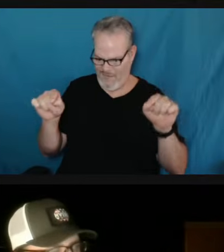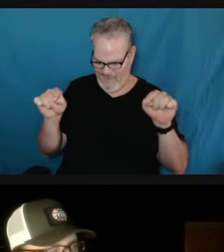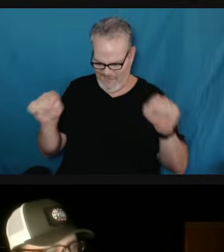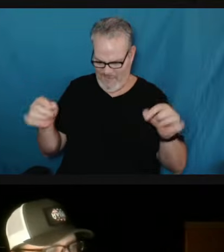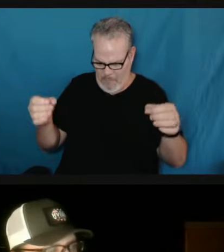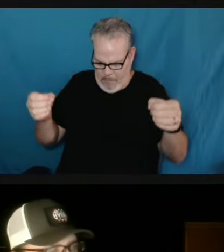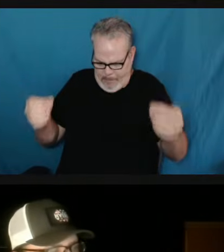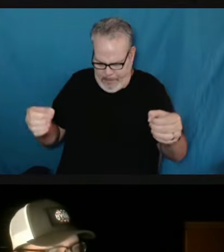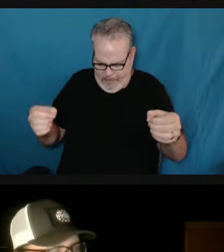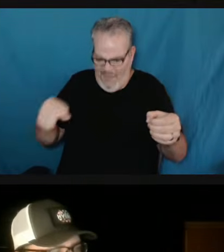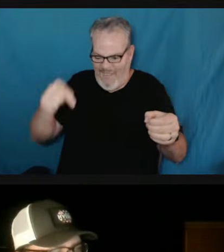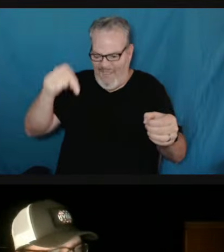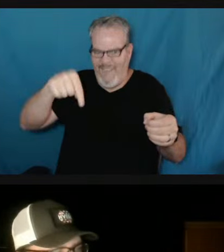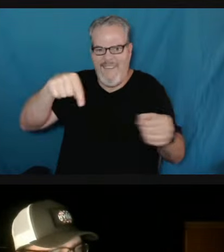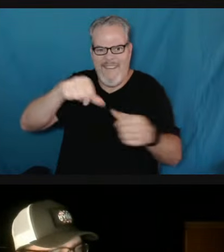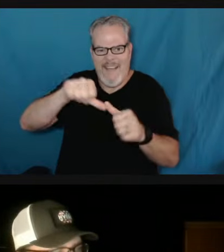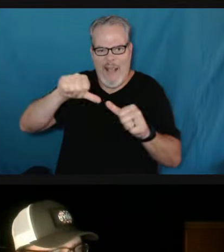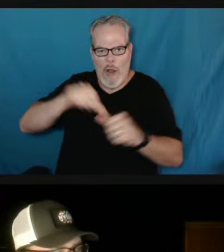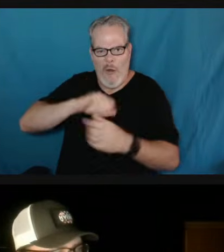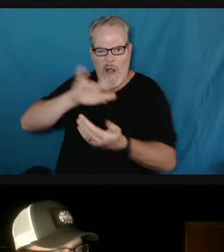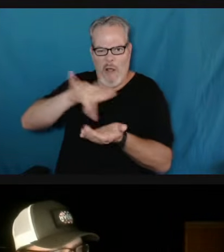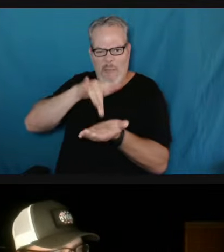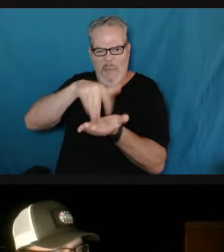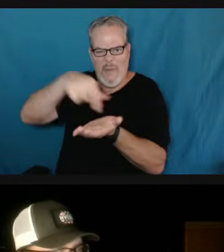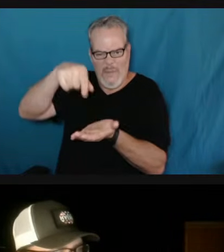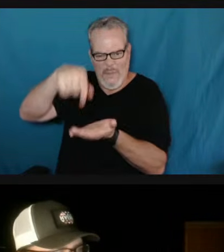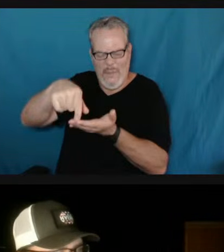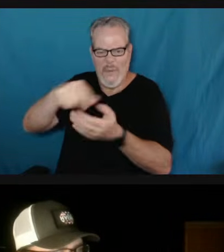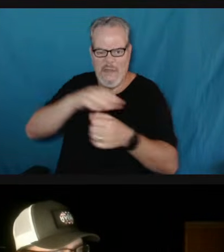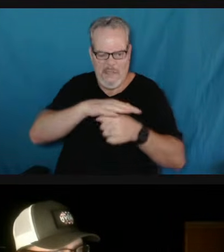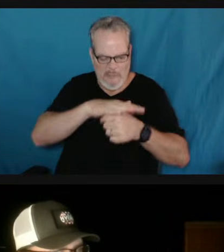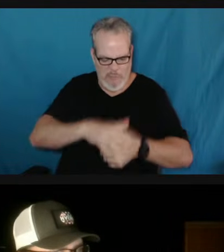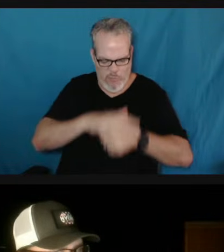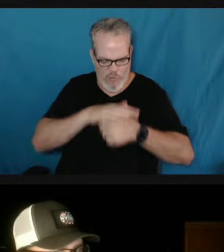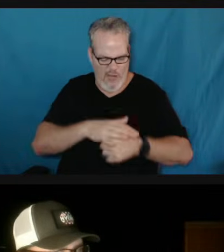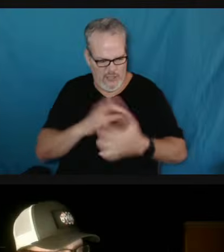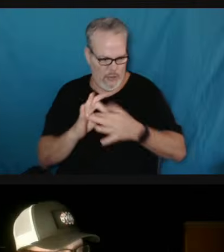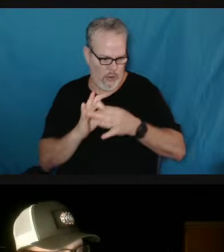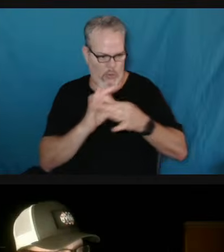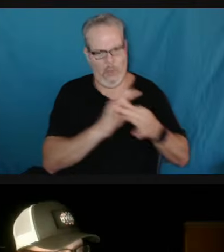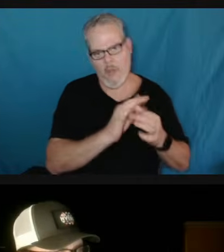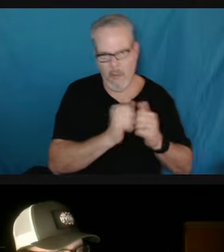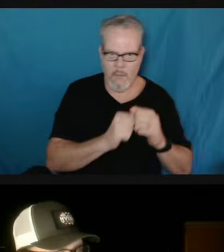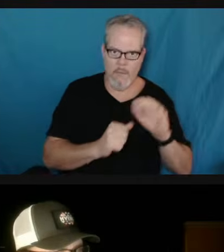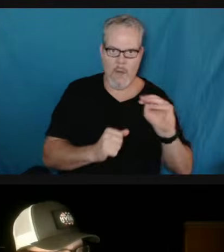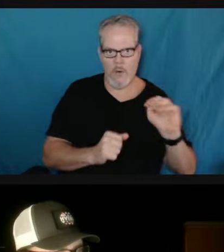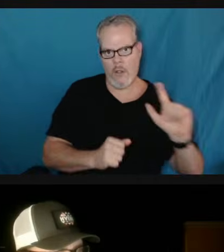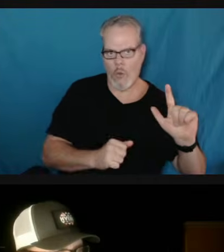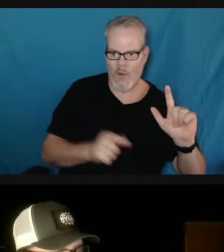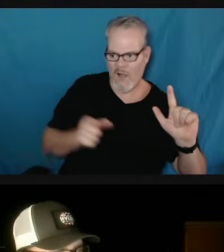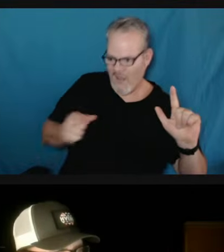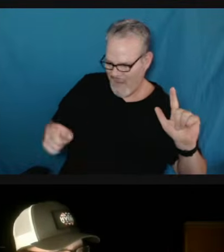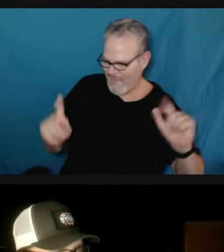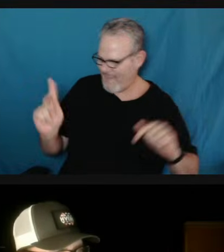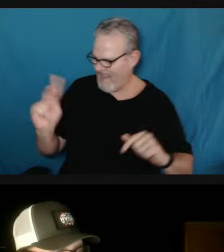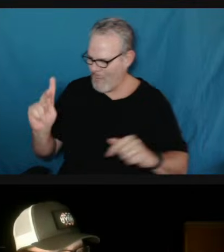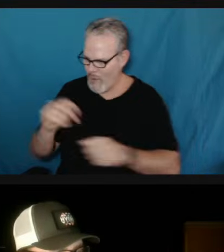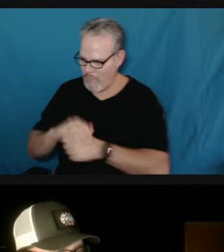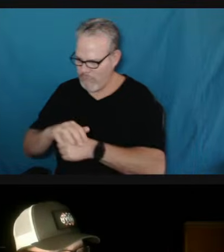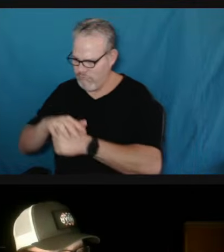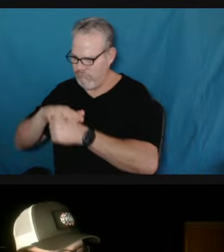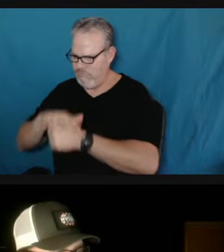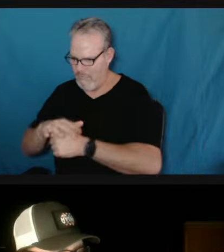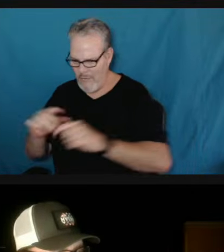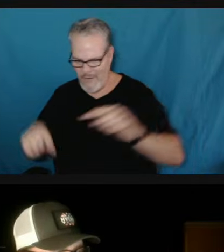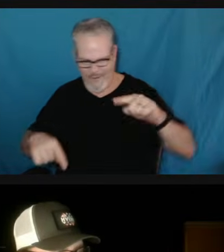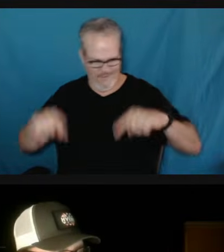the more steady pressure of Mauna Loa, but this kind of accordion style of Kilauea pressurizing and then releasing and pressurizing, releasing, and all